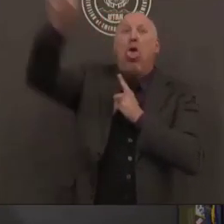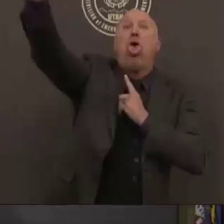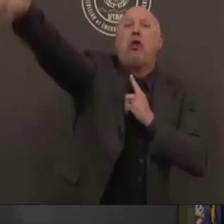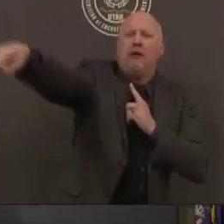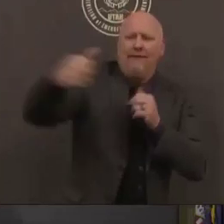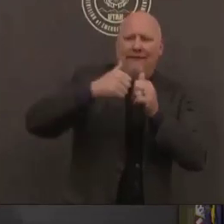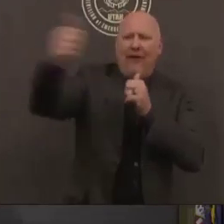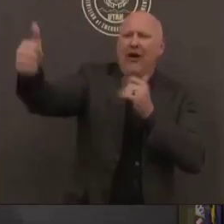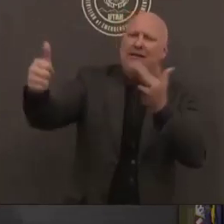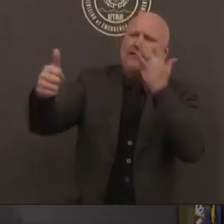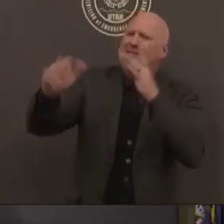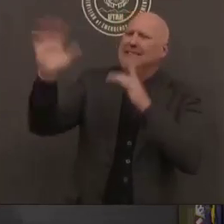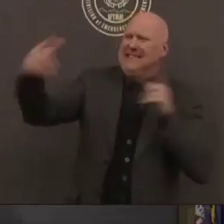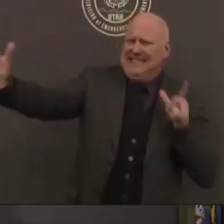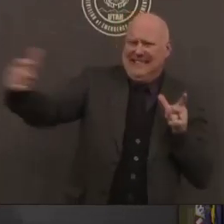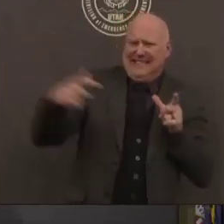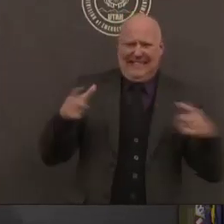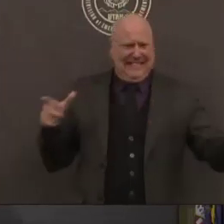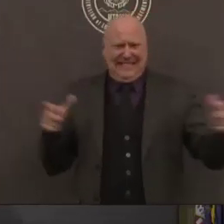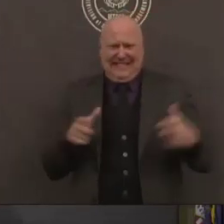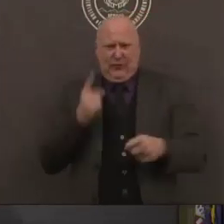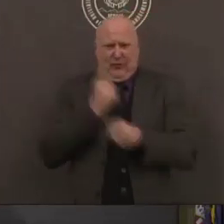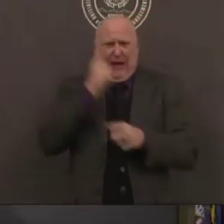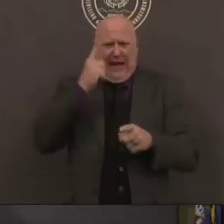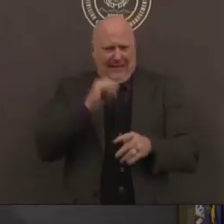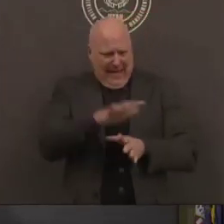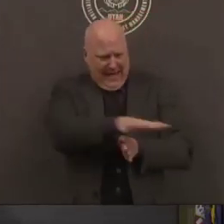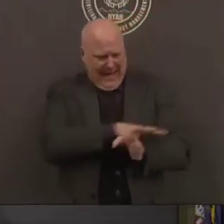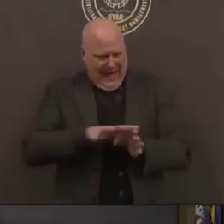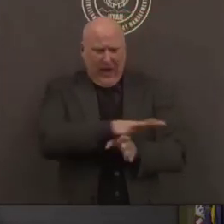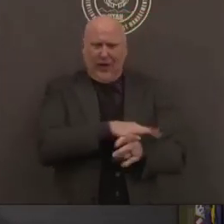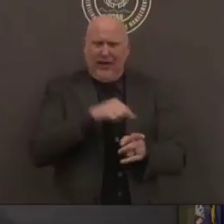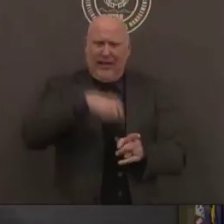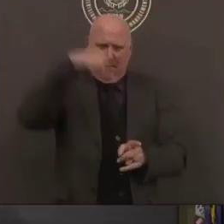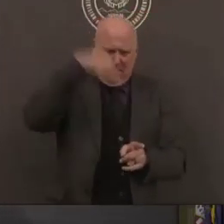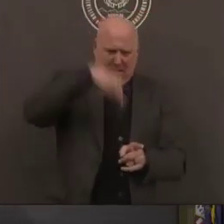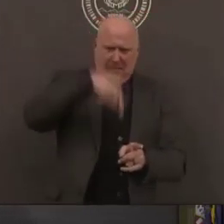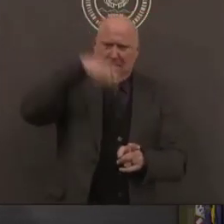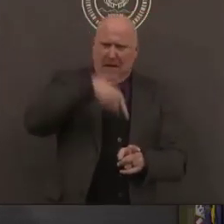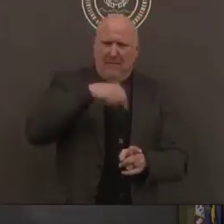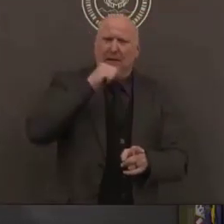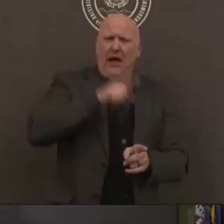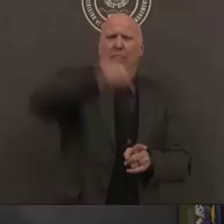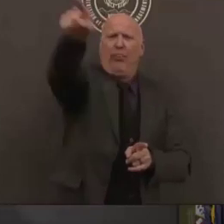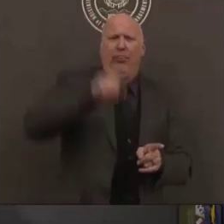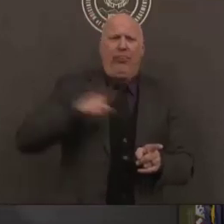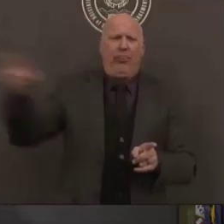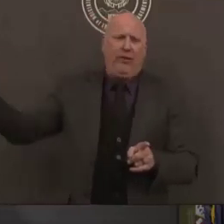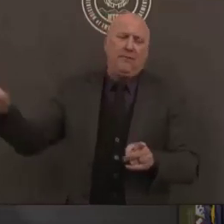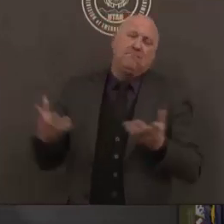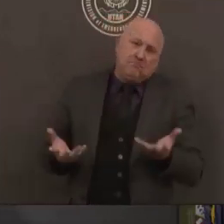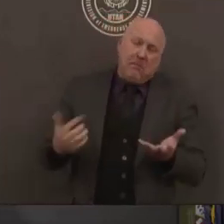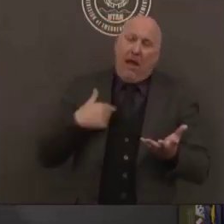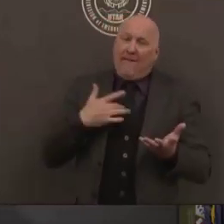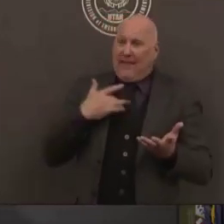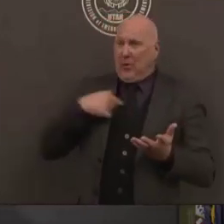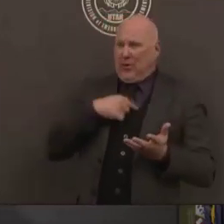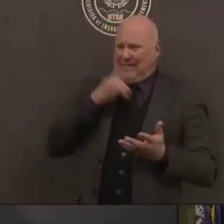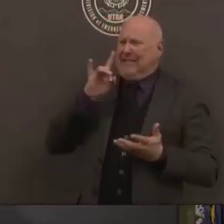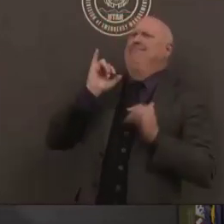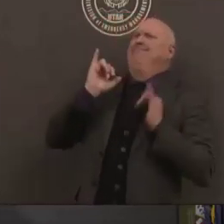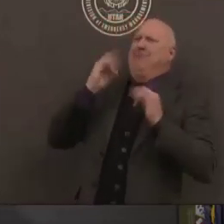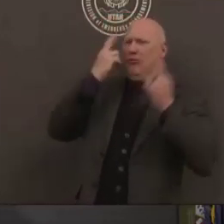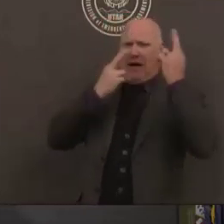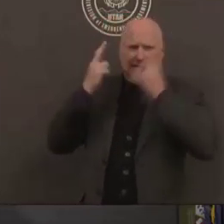to target. And so we think the future is really bright for this technology. I think it's just something that still needs to be continued to